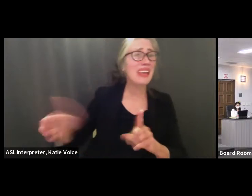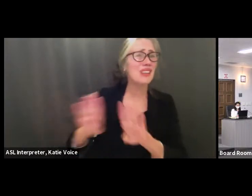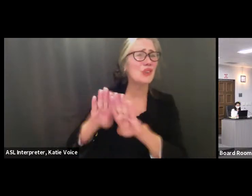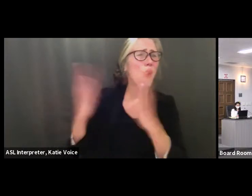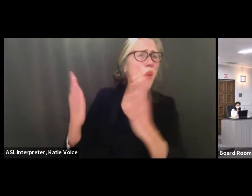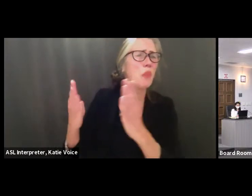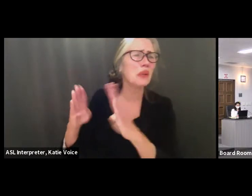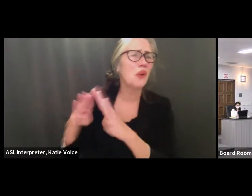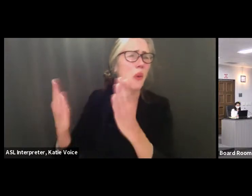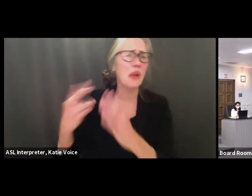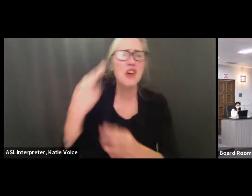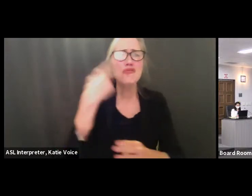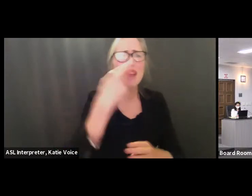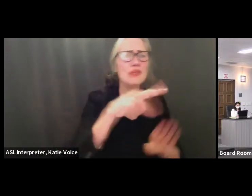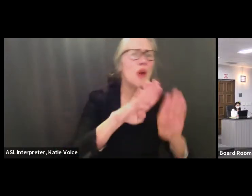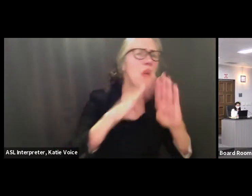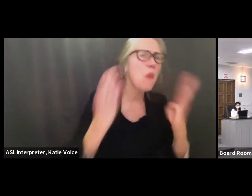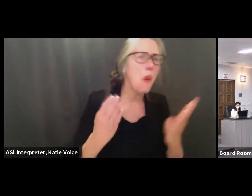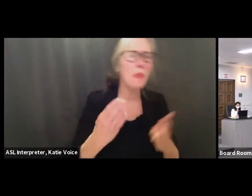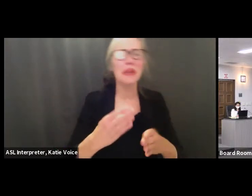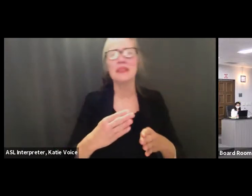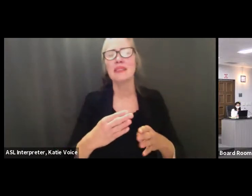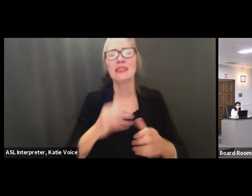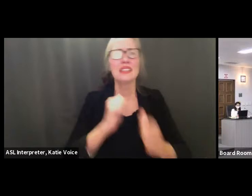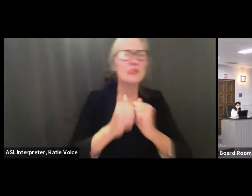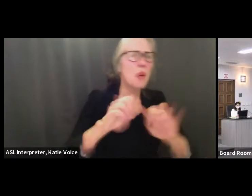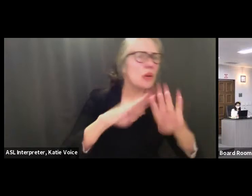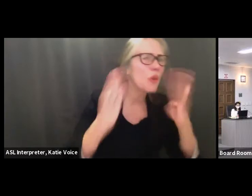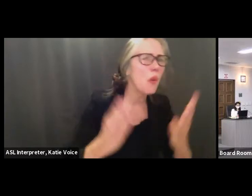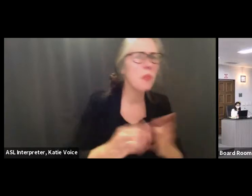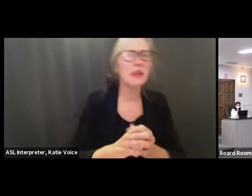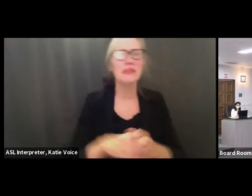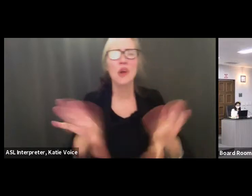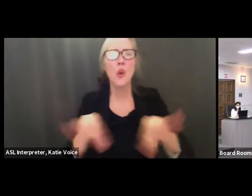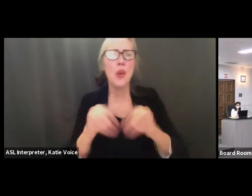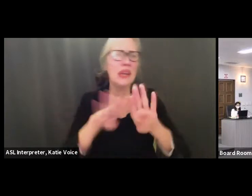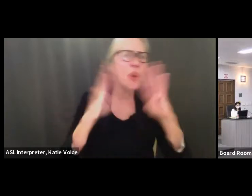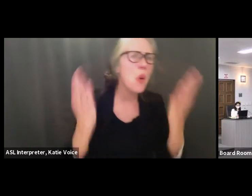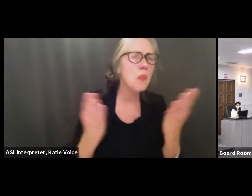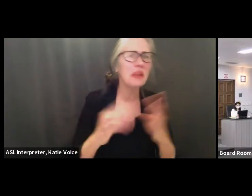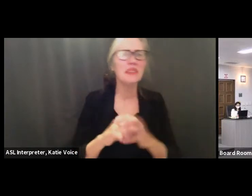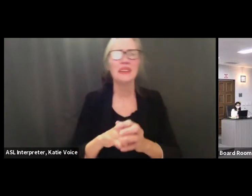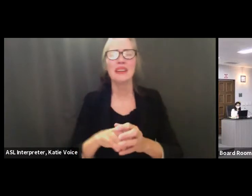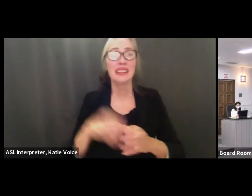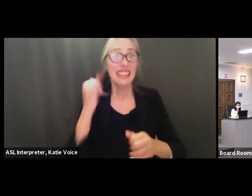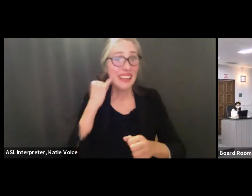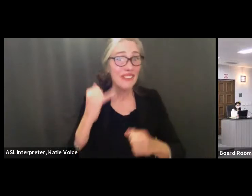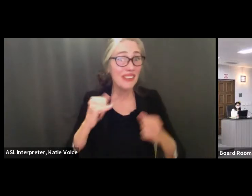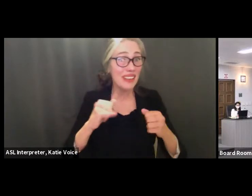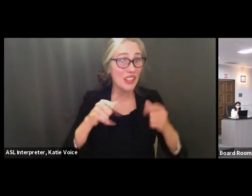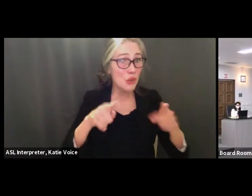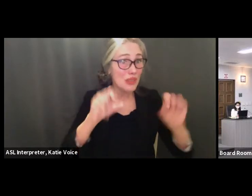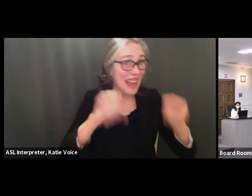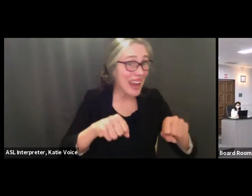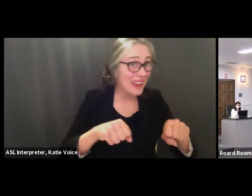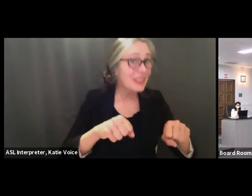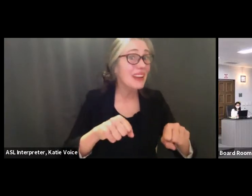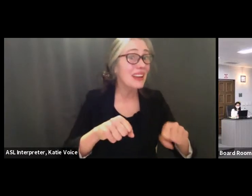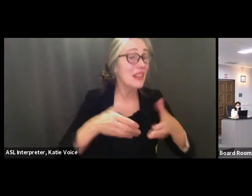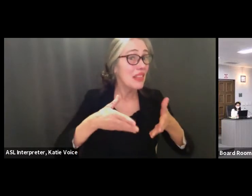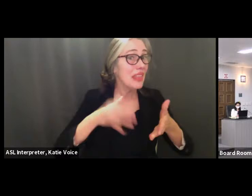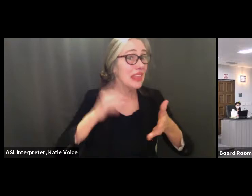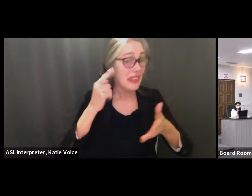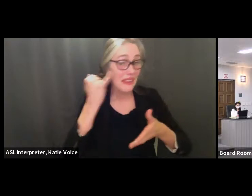not opening? If there's a will, there's a way. We could use the high school auditorium, for example, to hold. Time, thank you.